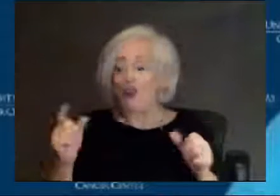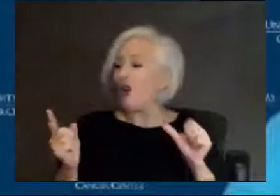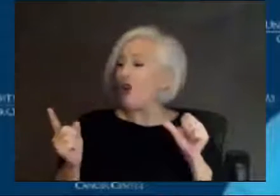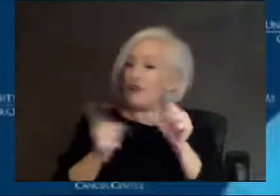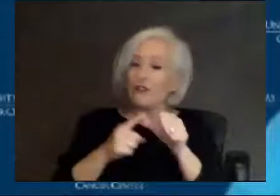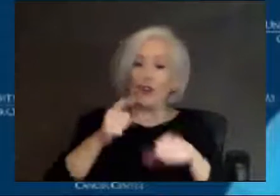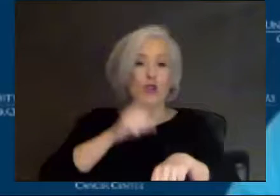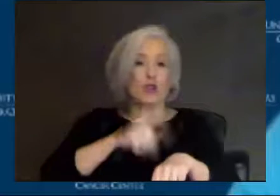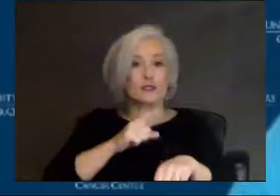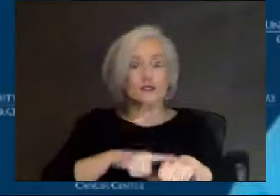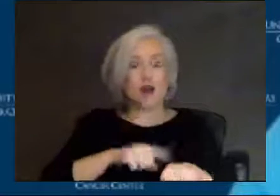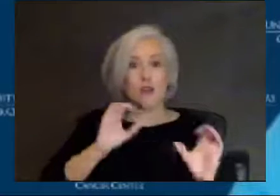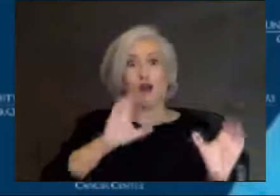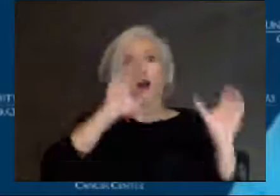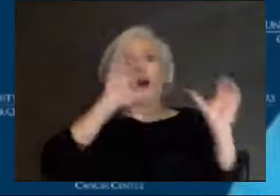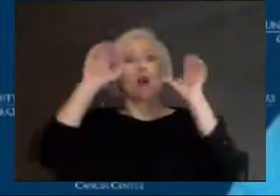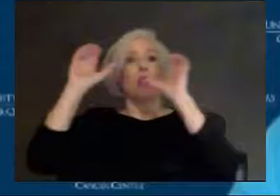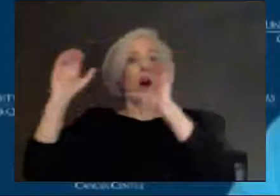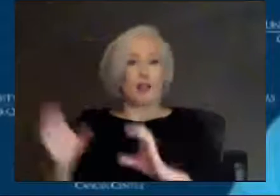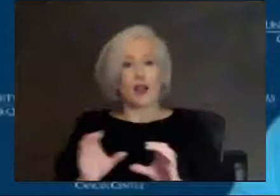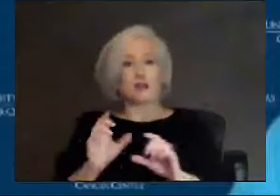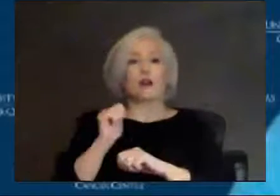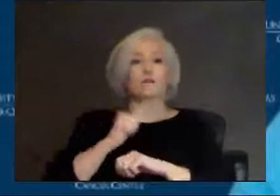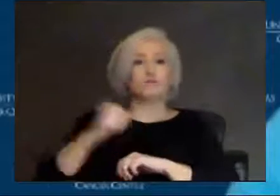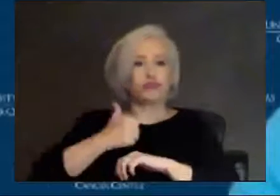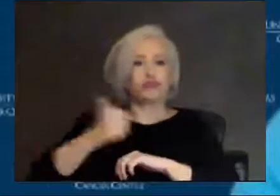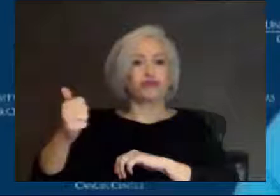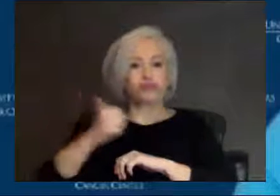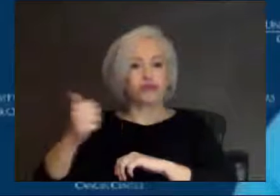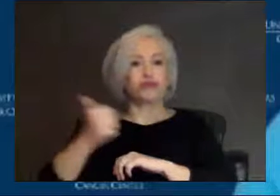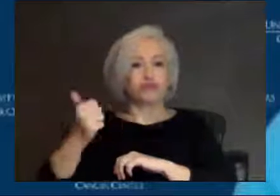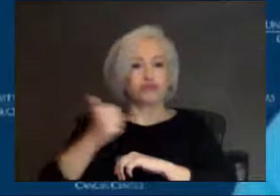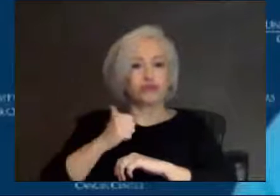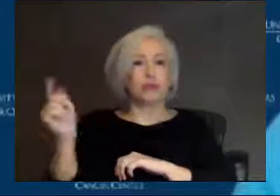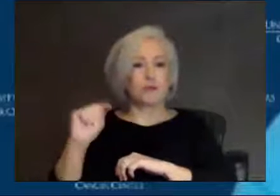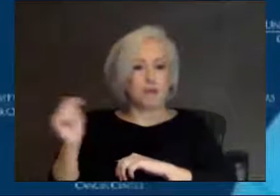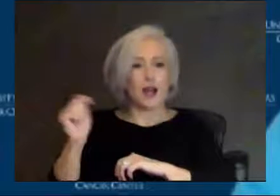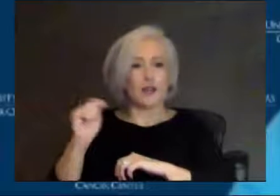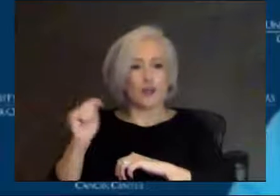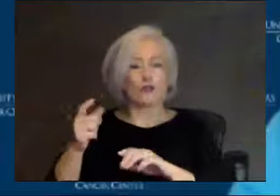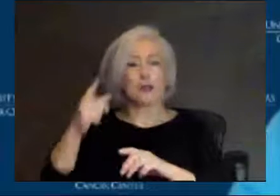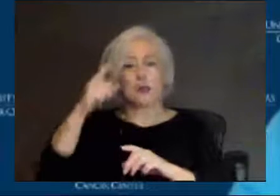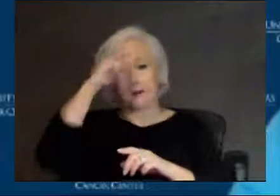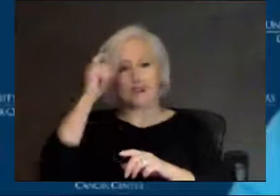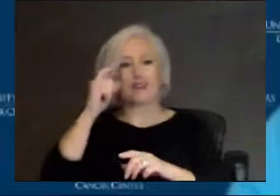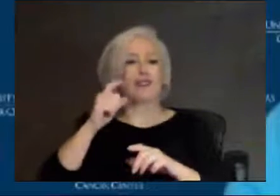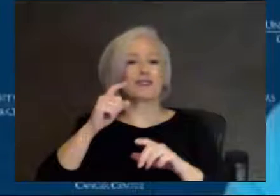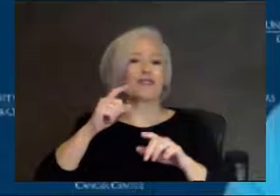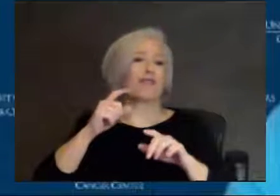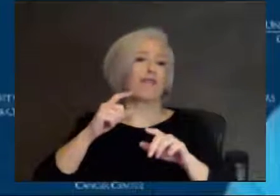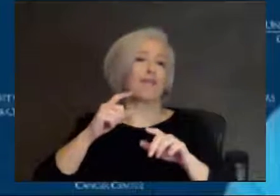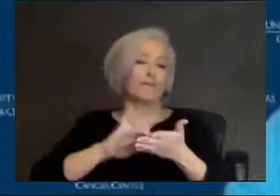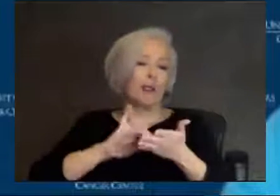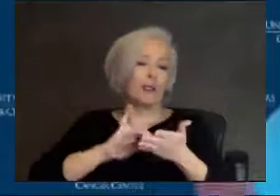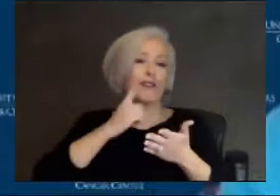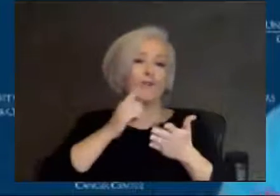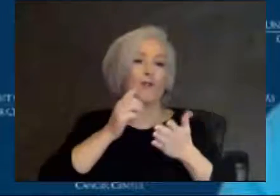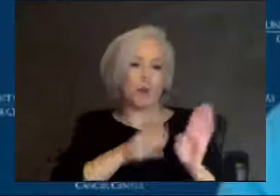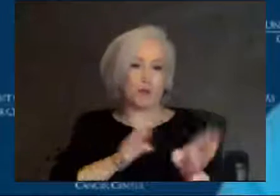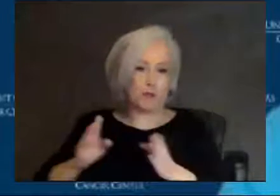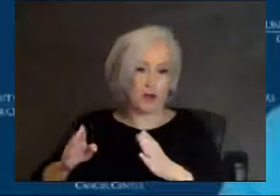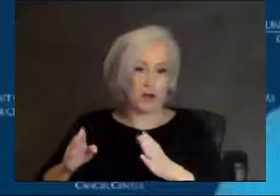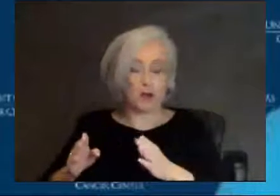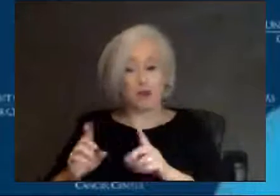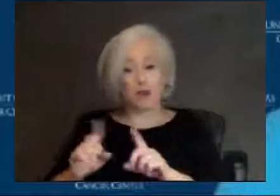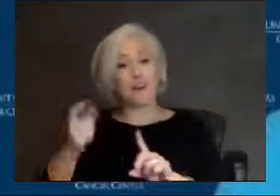long, rushing to the bathroom because of the PrEP. The second one, just 5 years later, was much better.